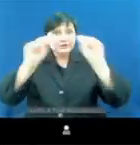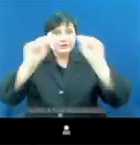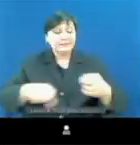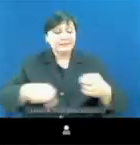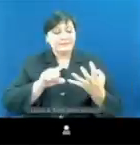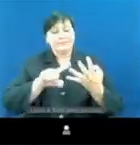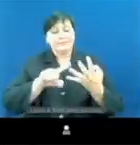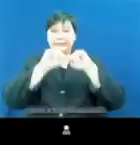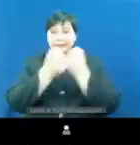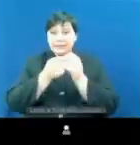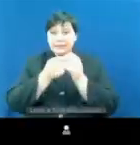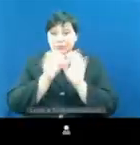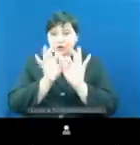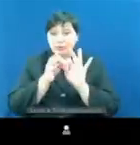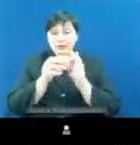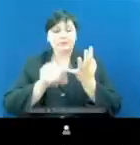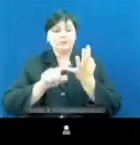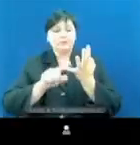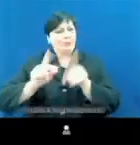and professionalism.